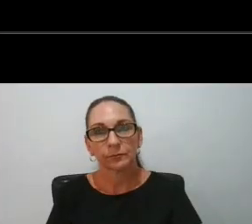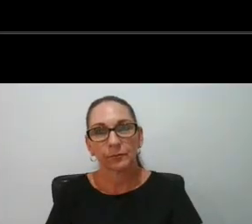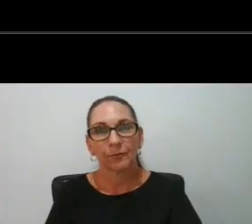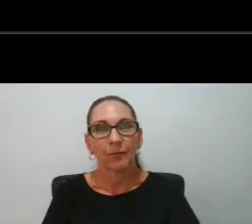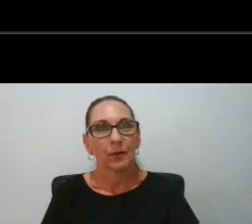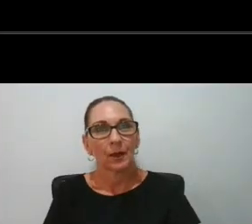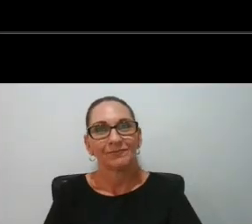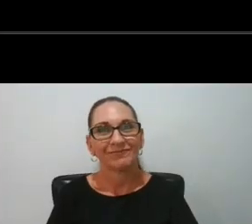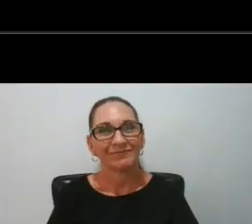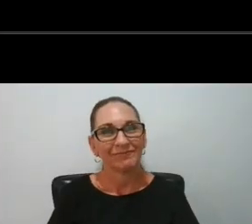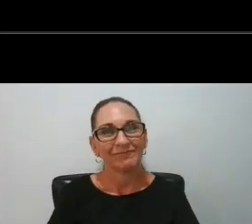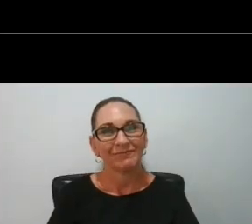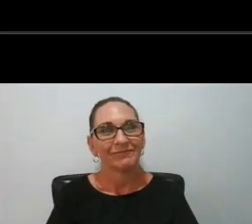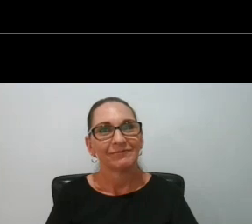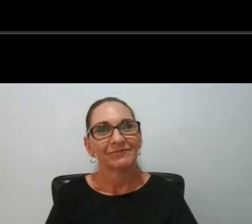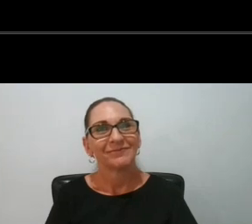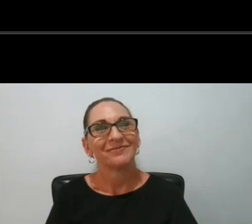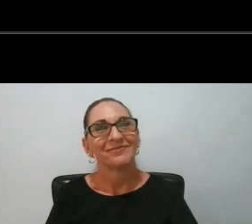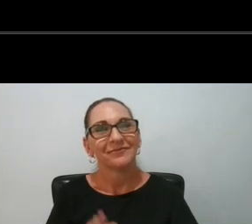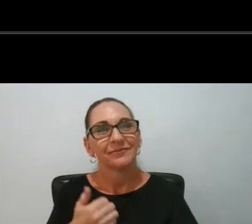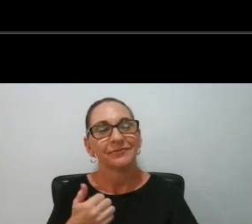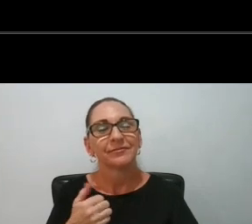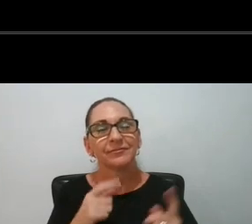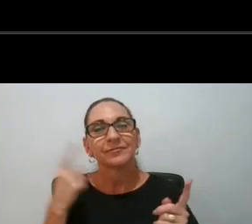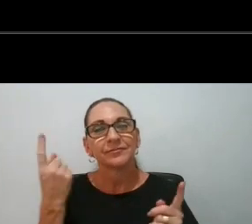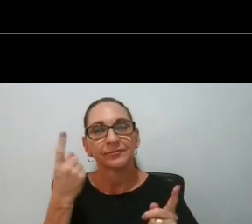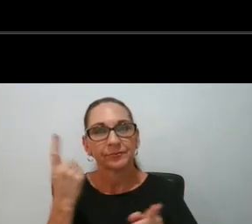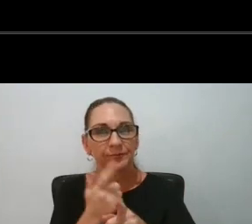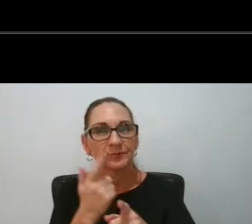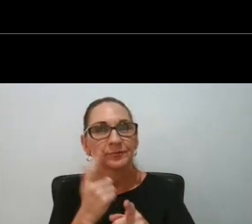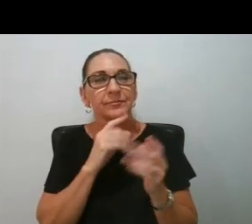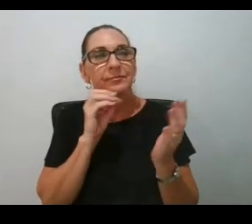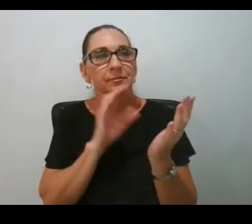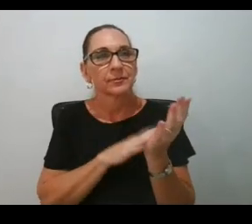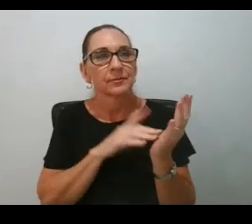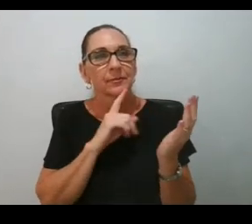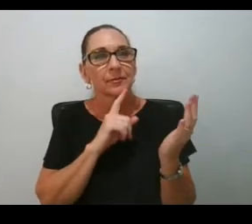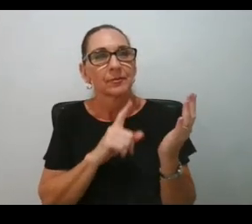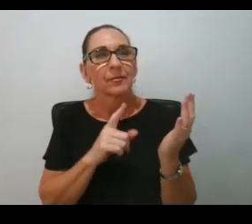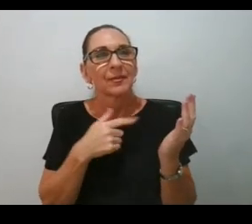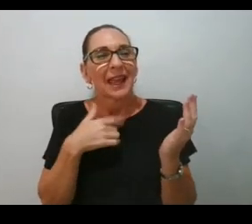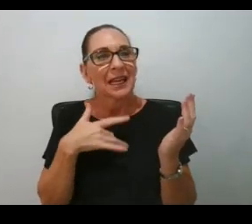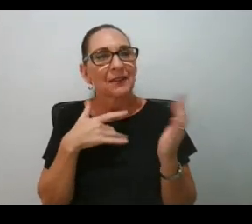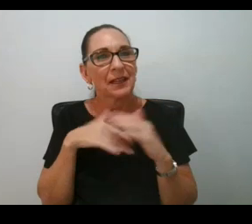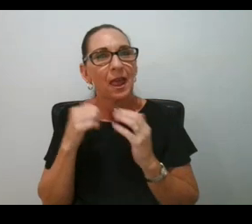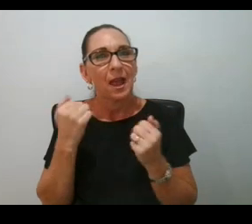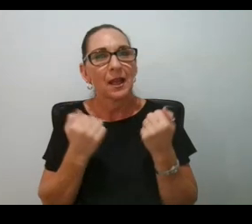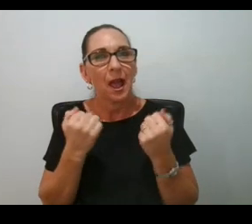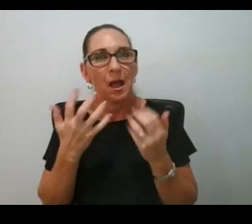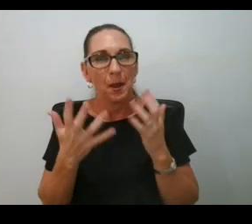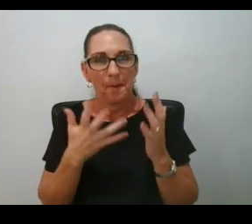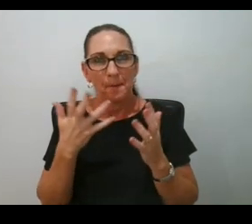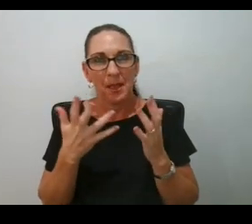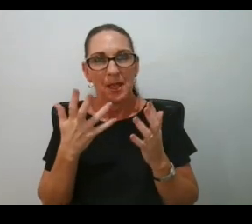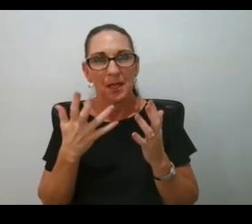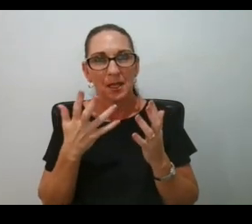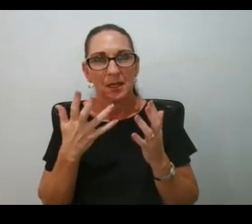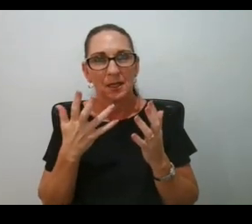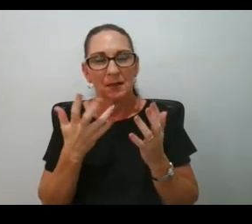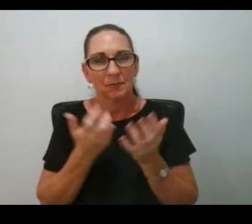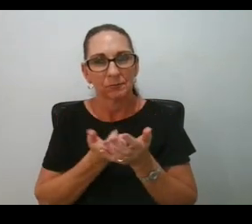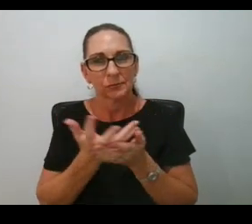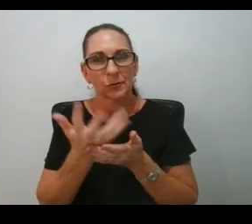that conversation about living in your car as well. And just so living in your car means like a higher cost to access food and washing as well.